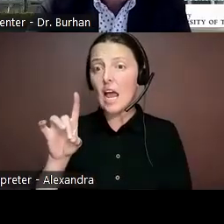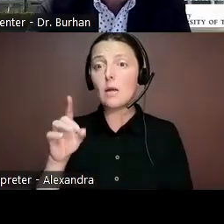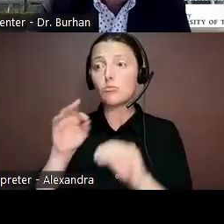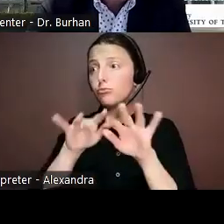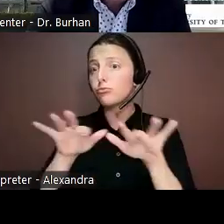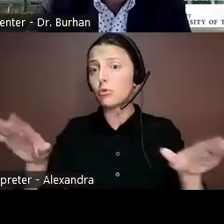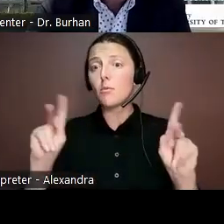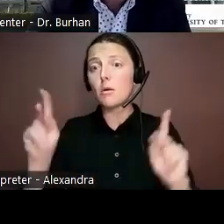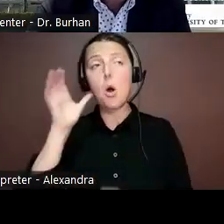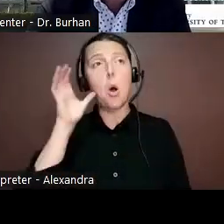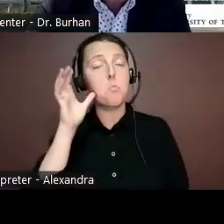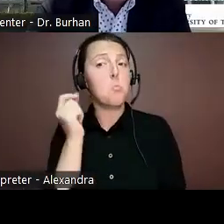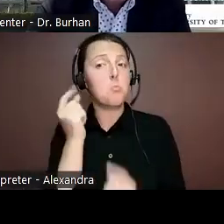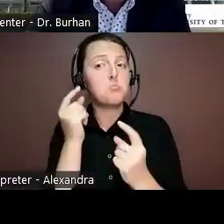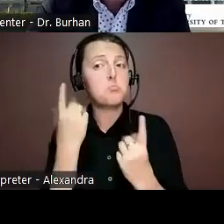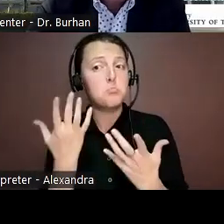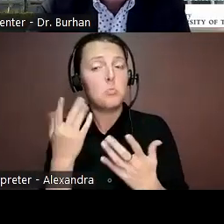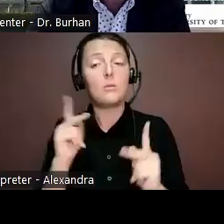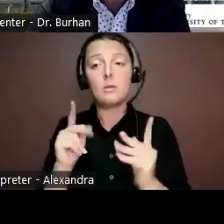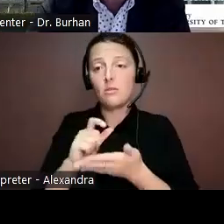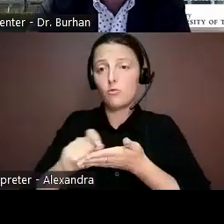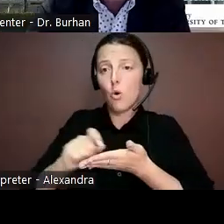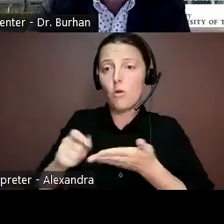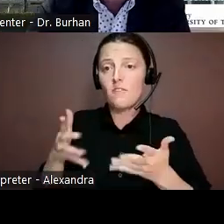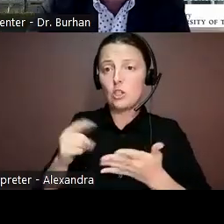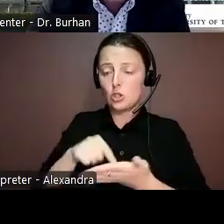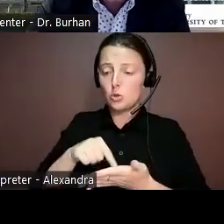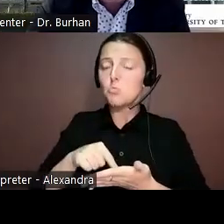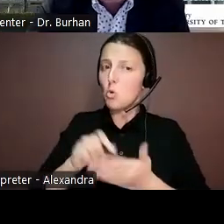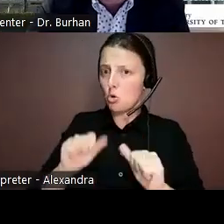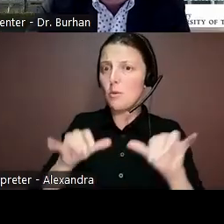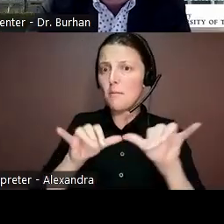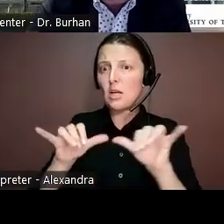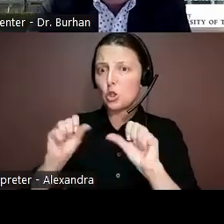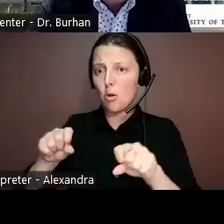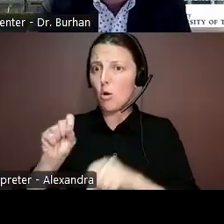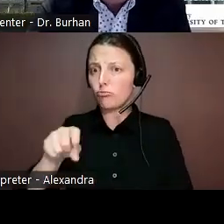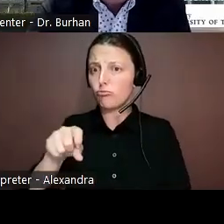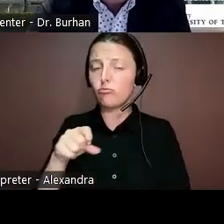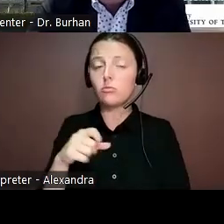have wrote about this, that it could be a measurable triad, but also, of course, there's caution that